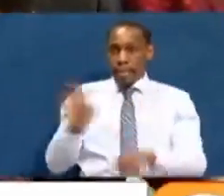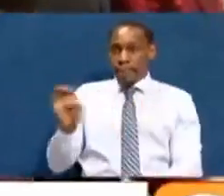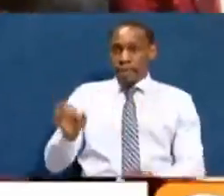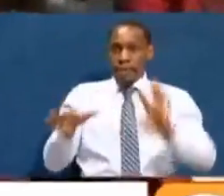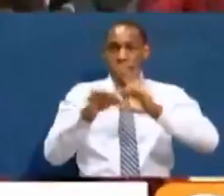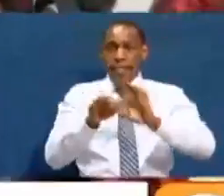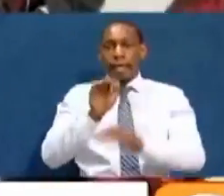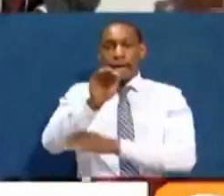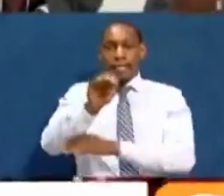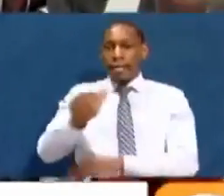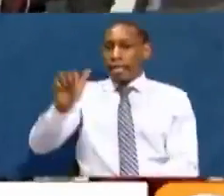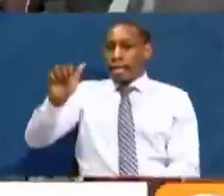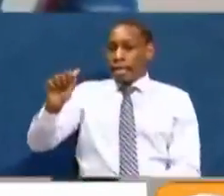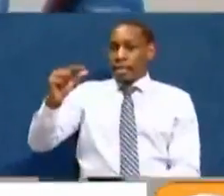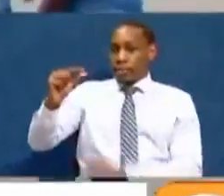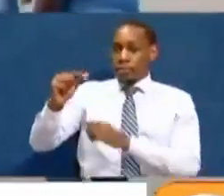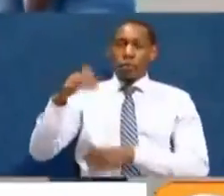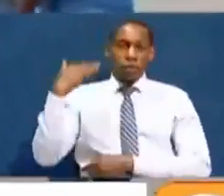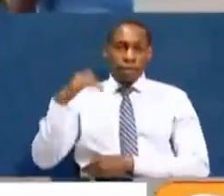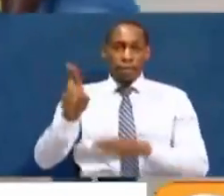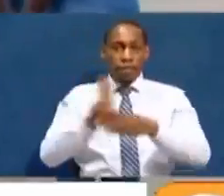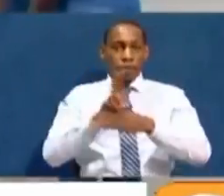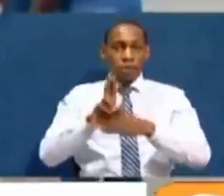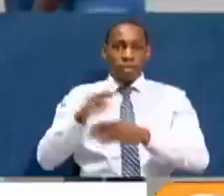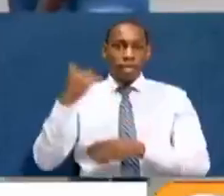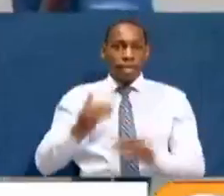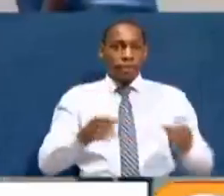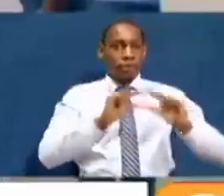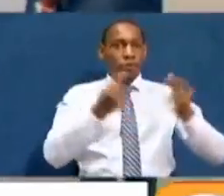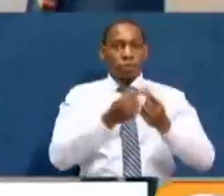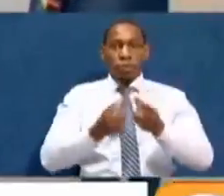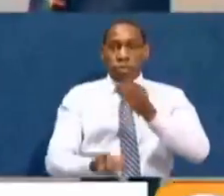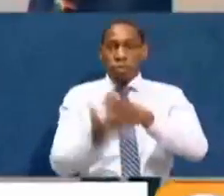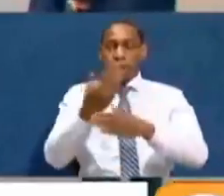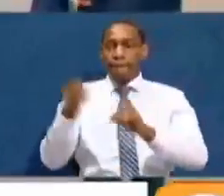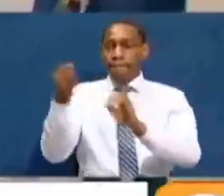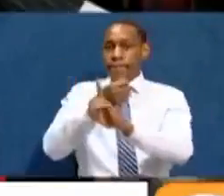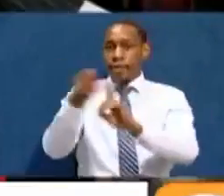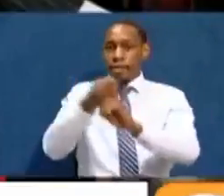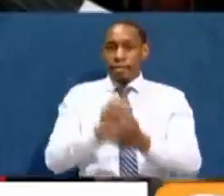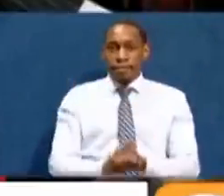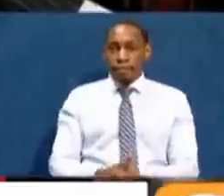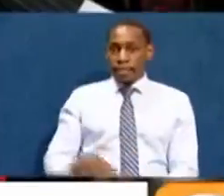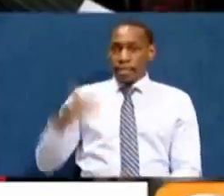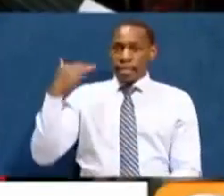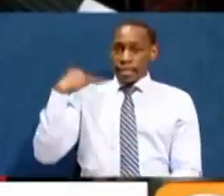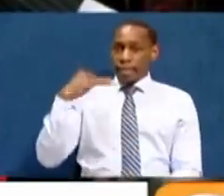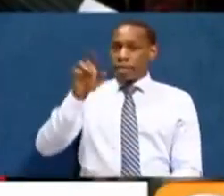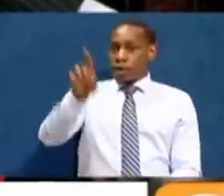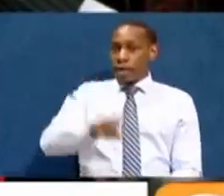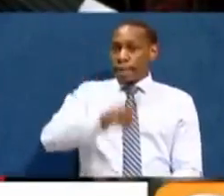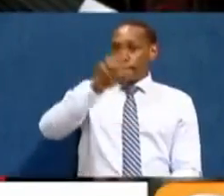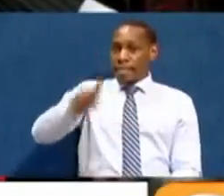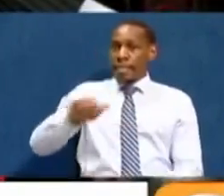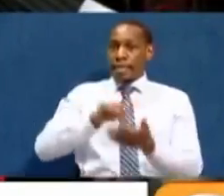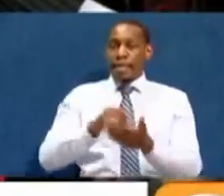Evangelical Alliance called on the Attorney General to criminalize the use of criminal gangs to fund violence. To be a criminal offense that